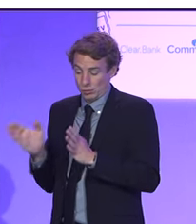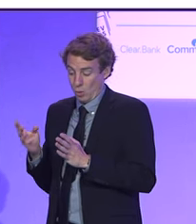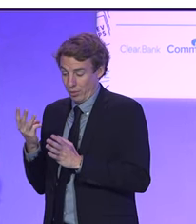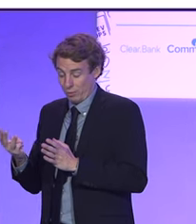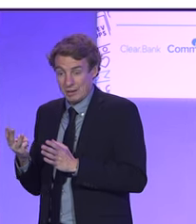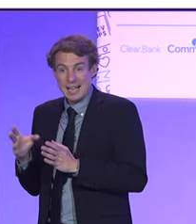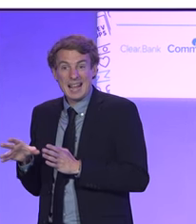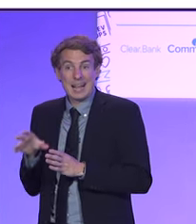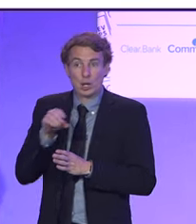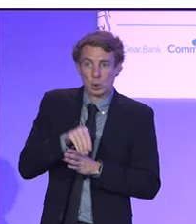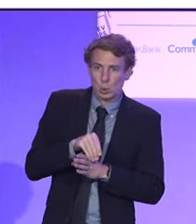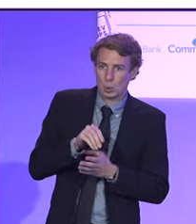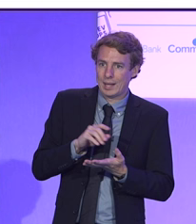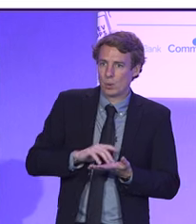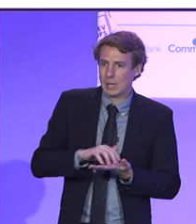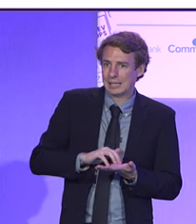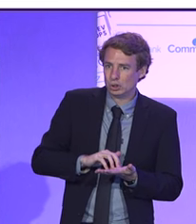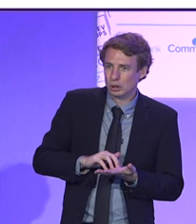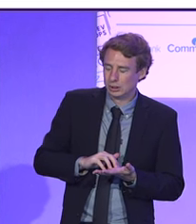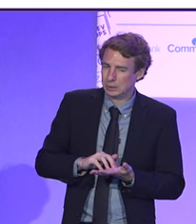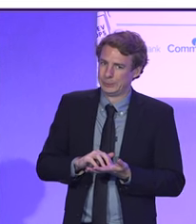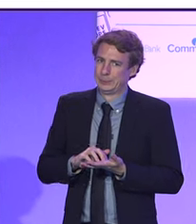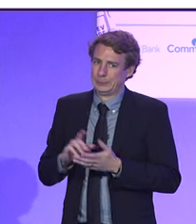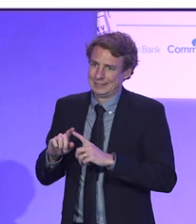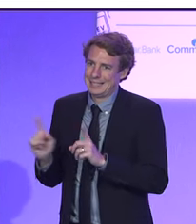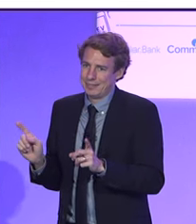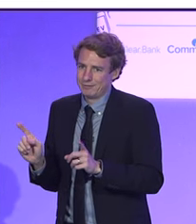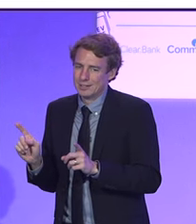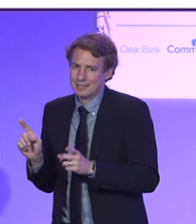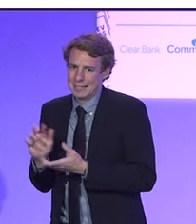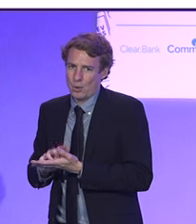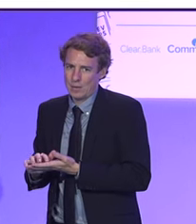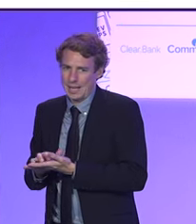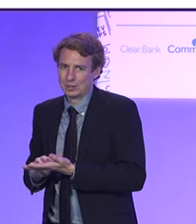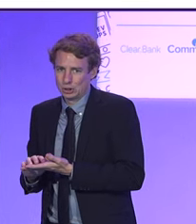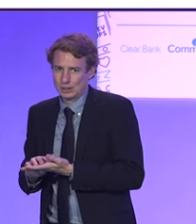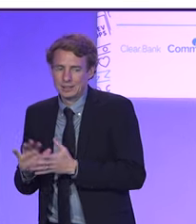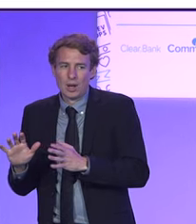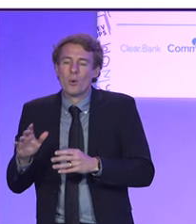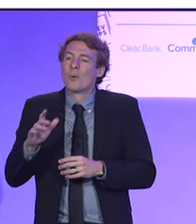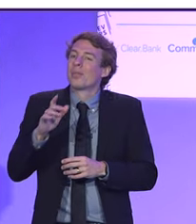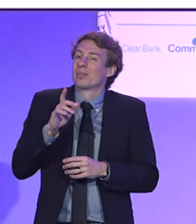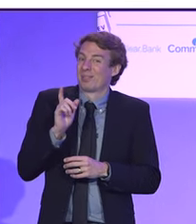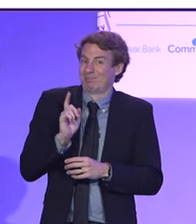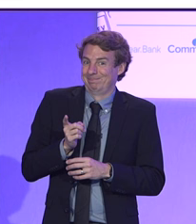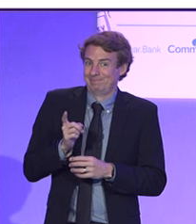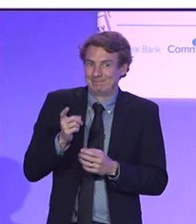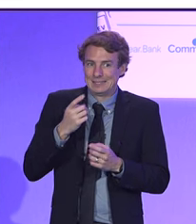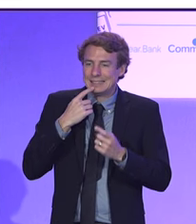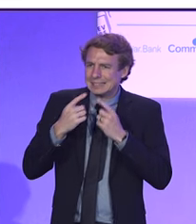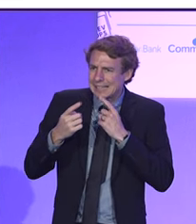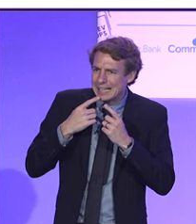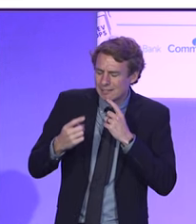emissions, is going to be quite a different calculation. So this is why sometimes getting the data for this, even from the